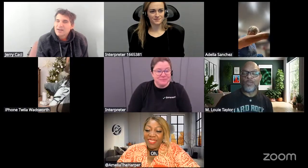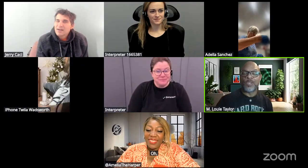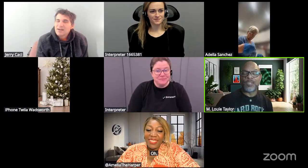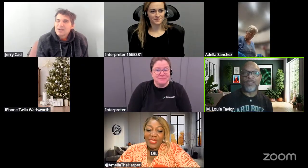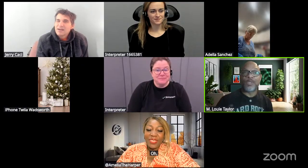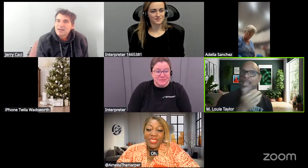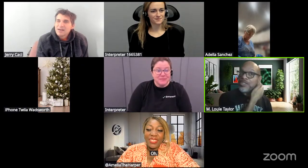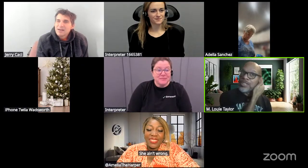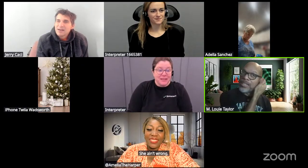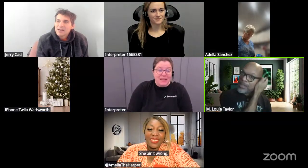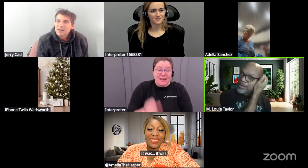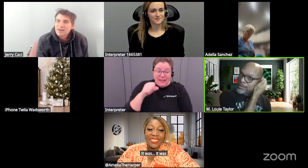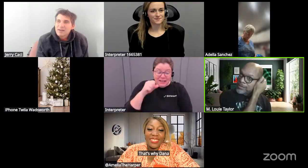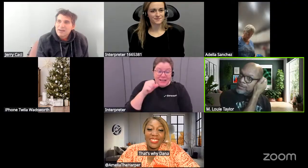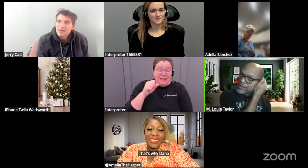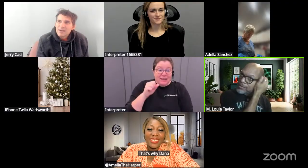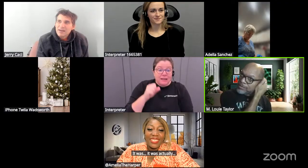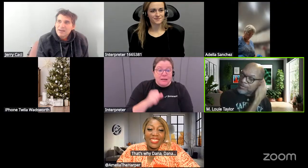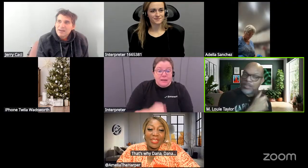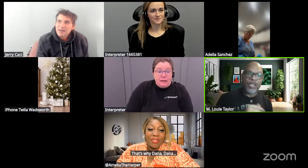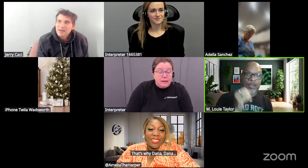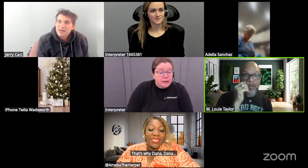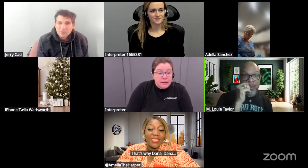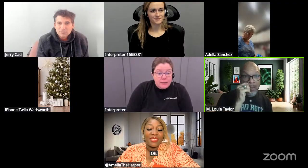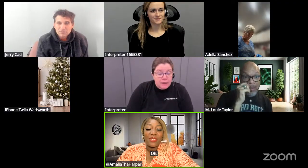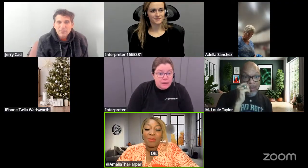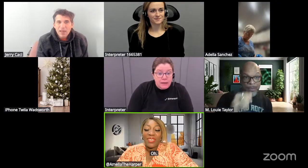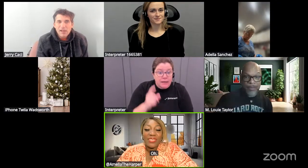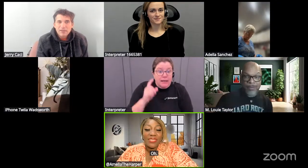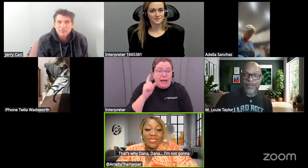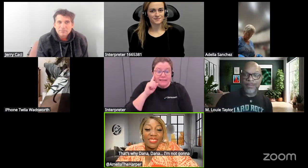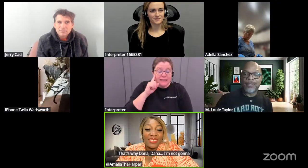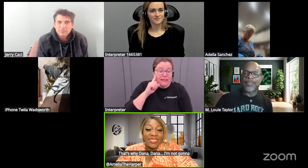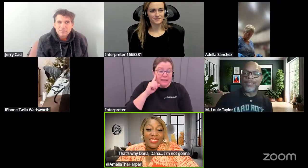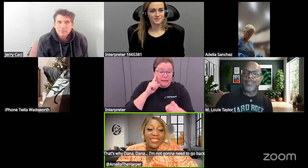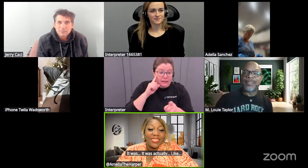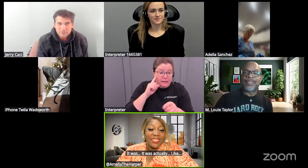It It's was like actually I'm like, like Dana, you need to go back to,